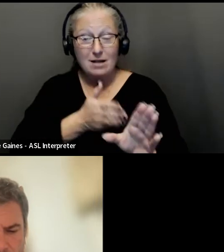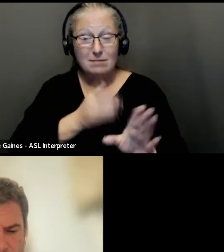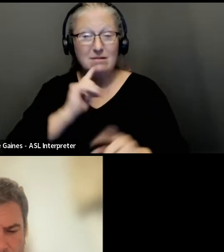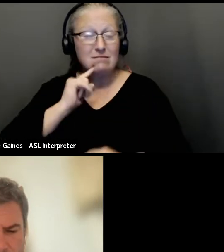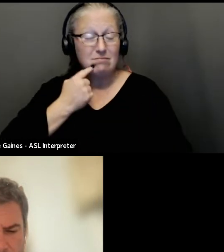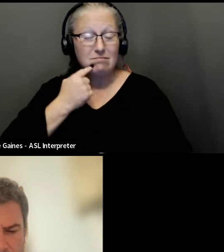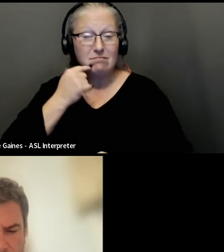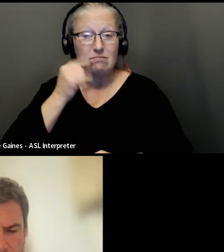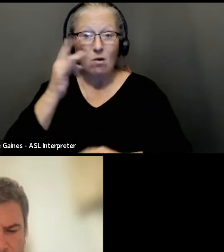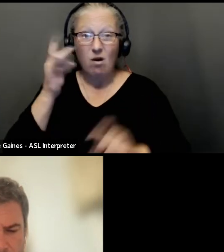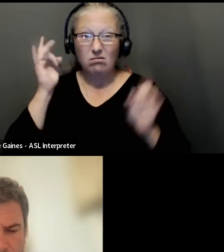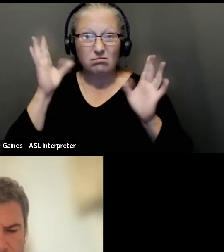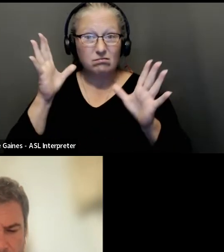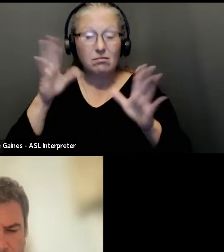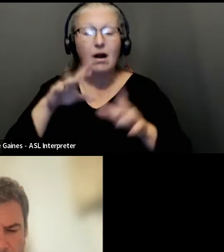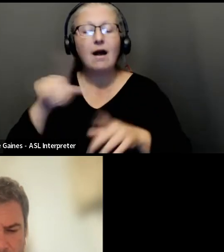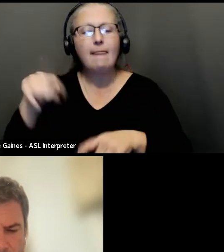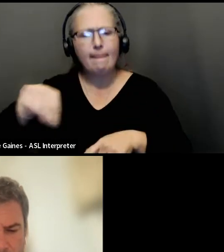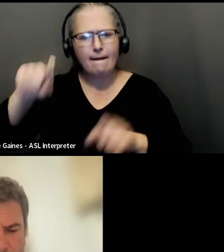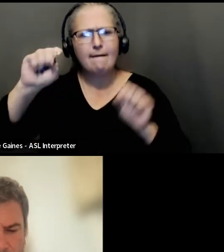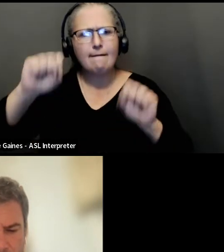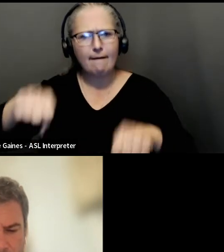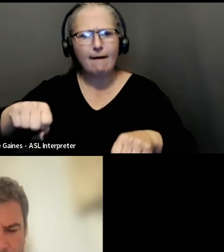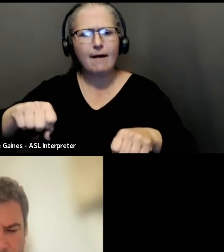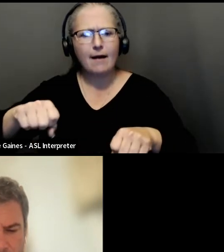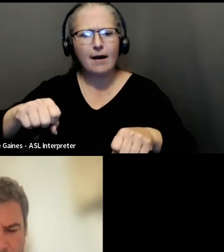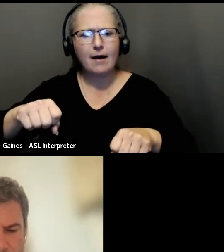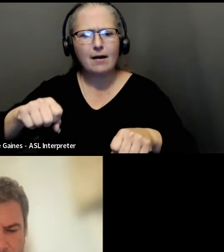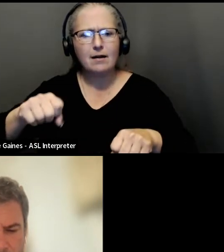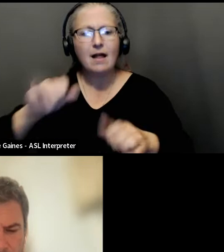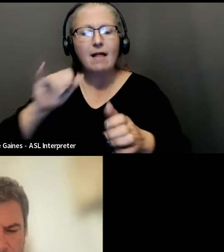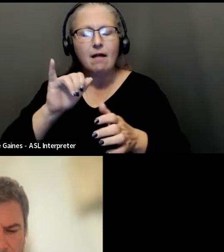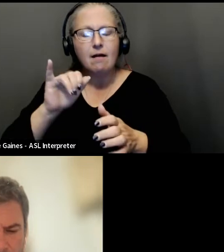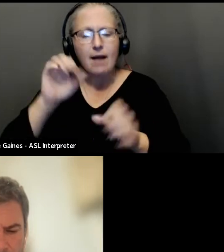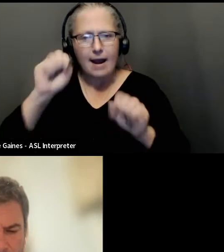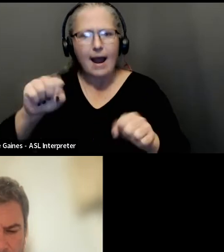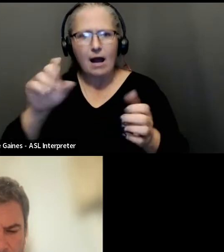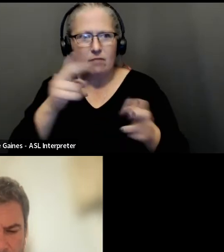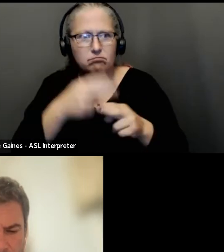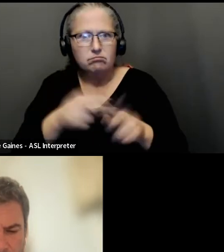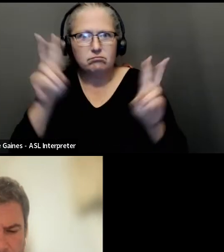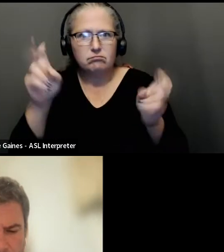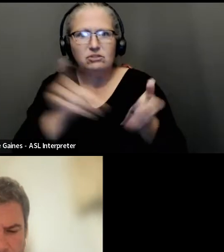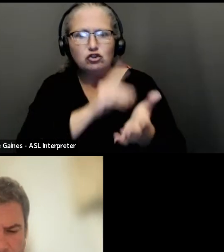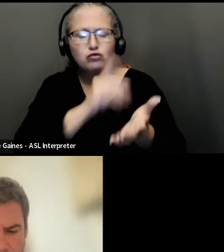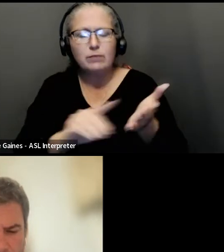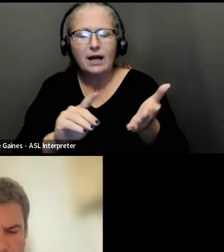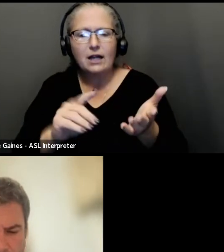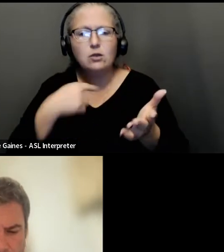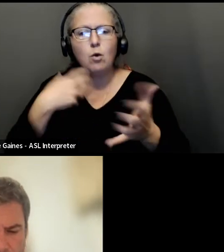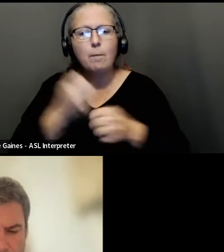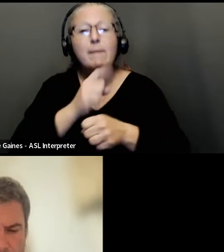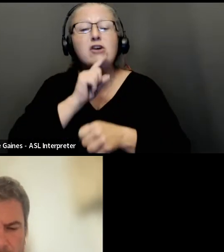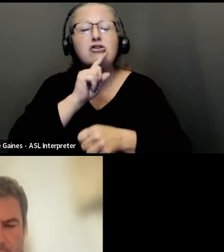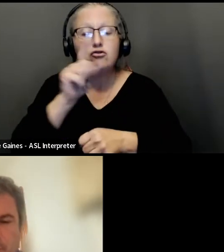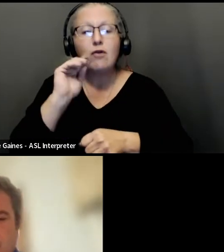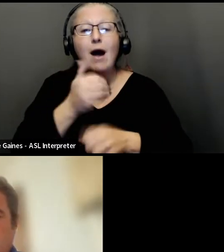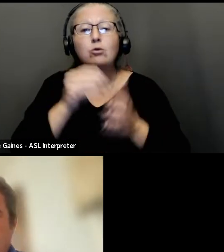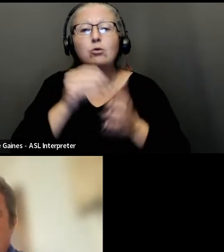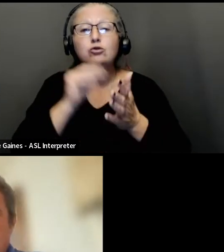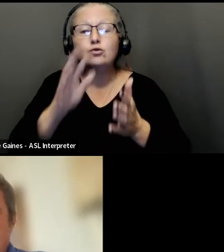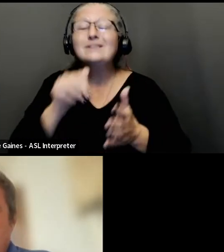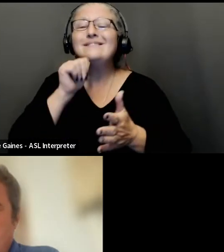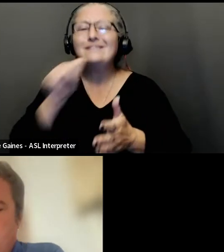severe or pervasive, then that is subject to discrimination. And we want to ensure that our students are